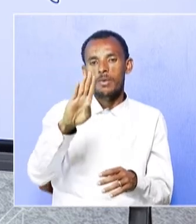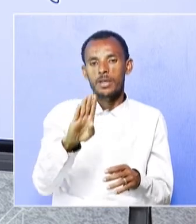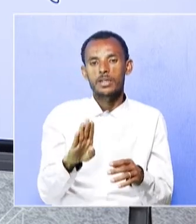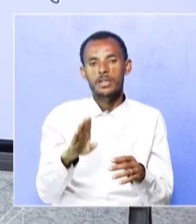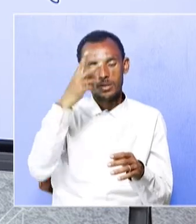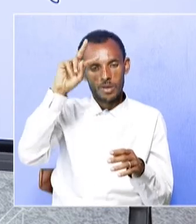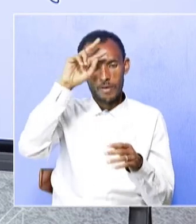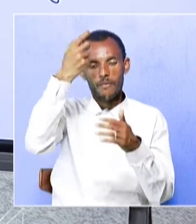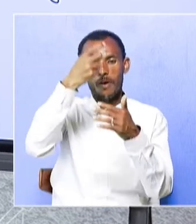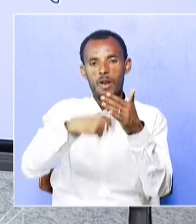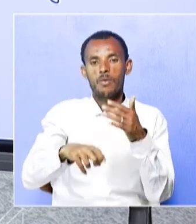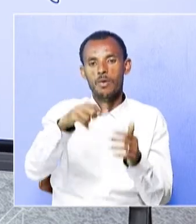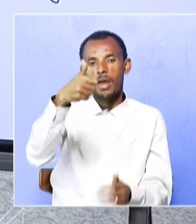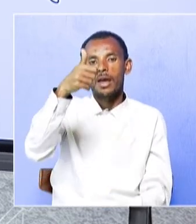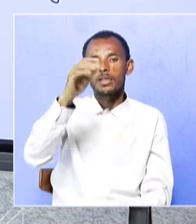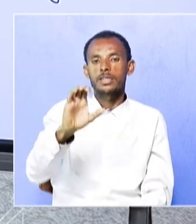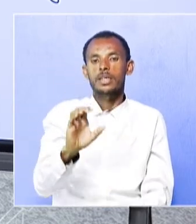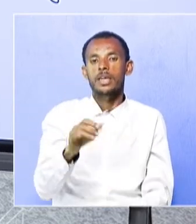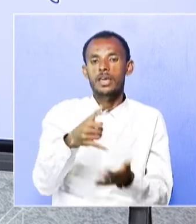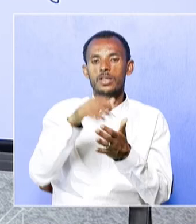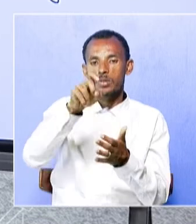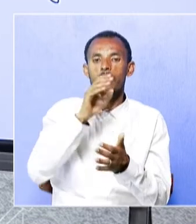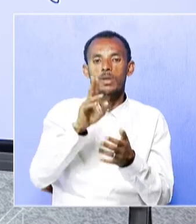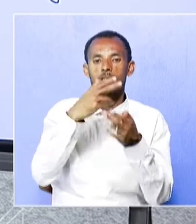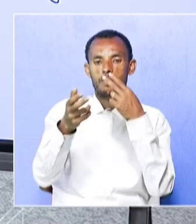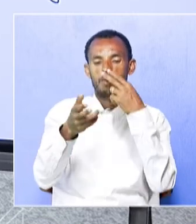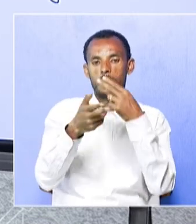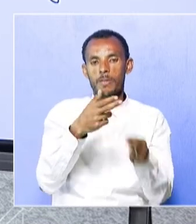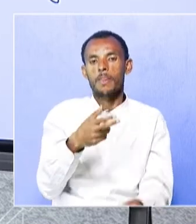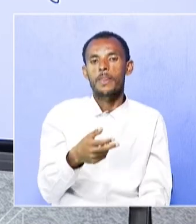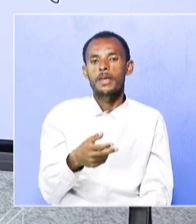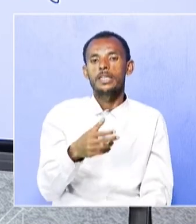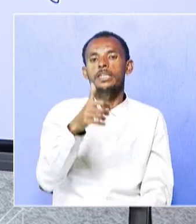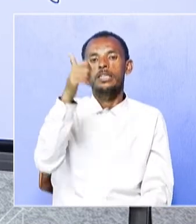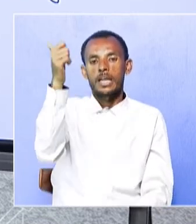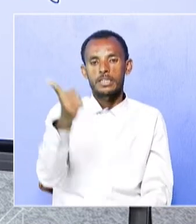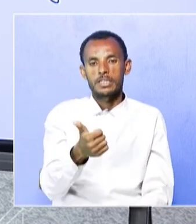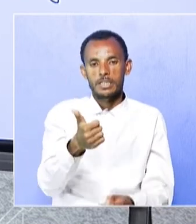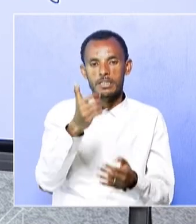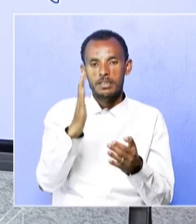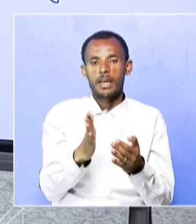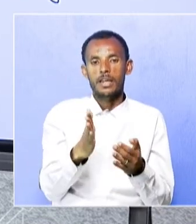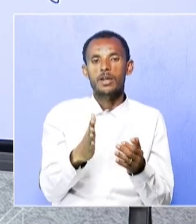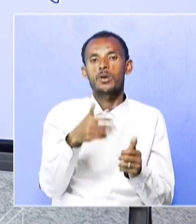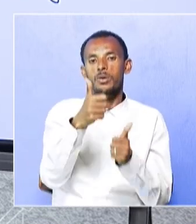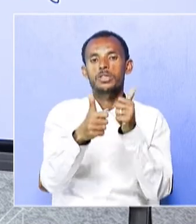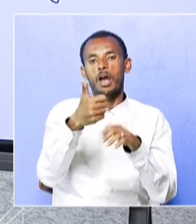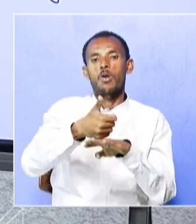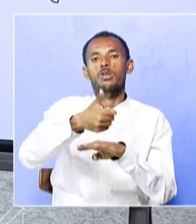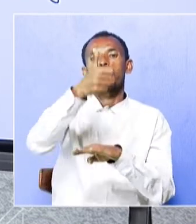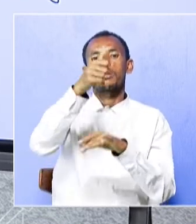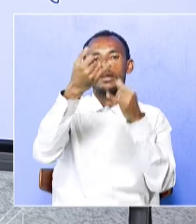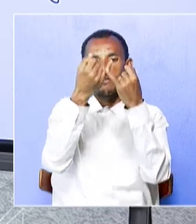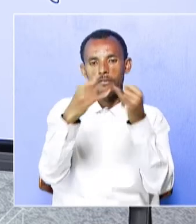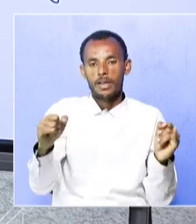squared value of AC, it should be the product of the adjacent side into which the altitude divides